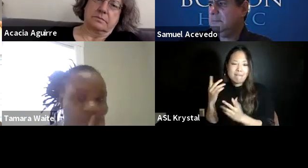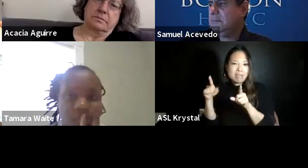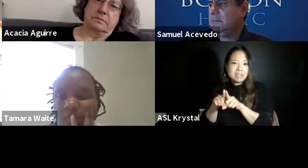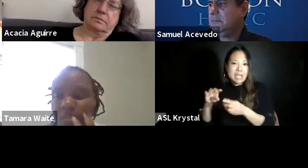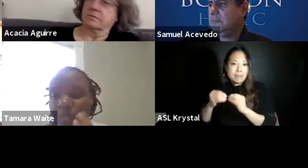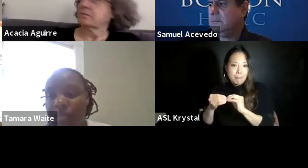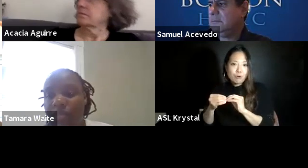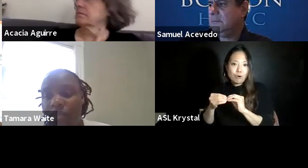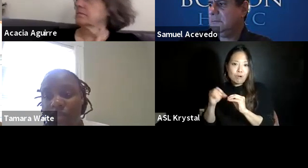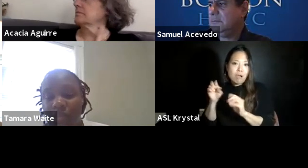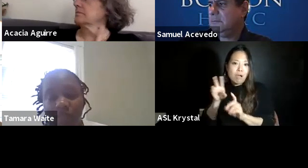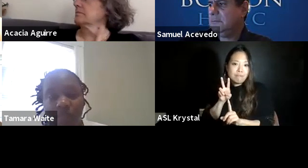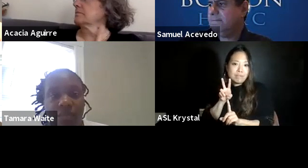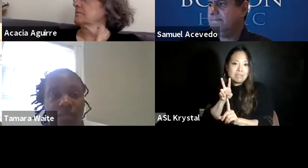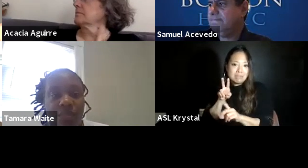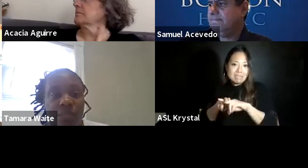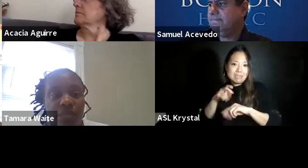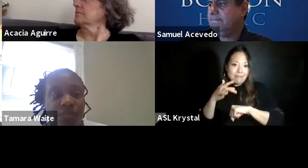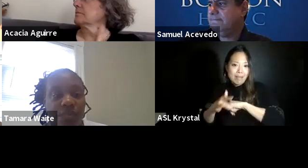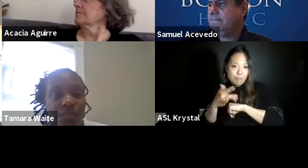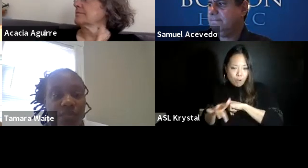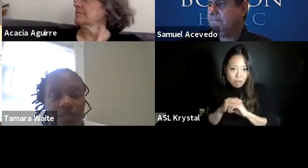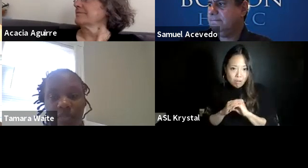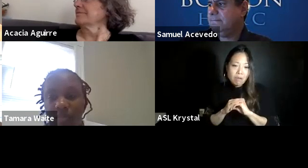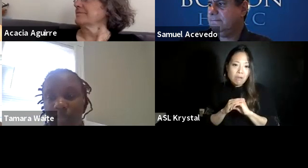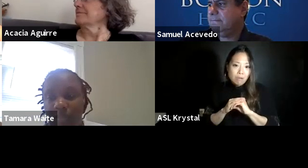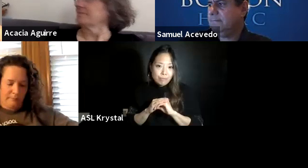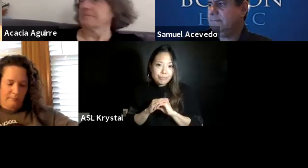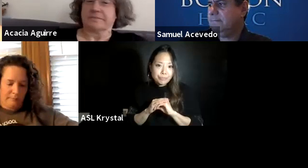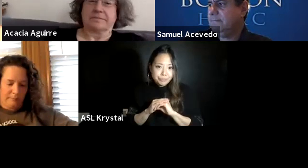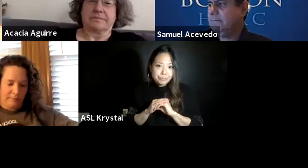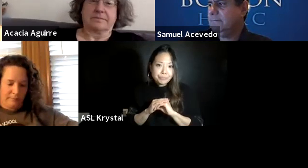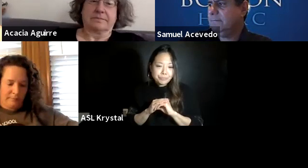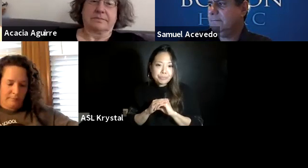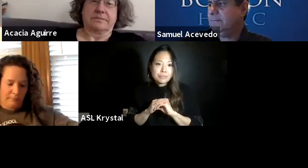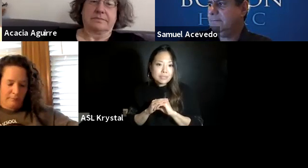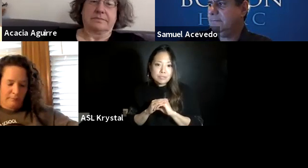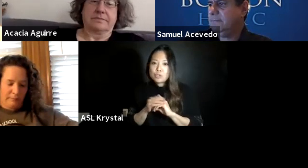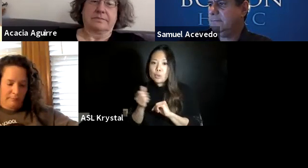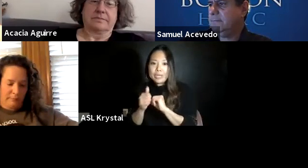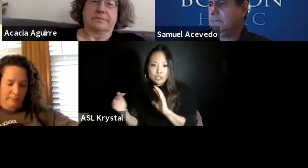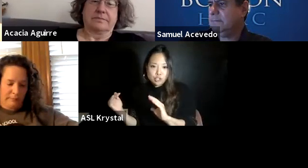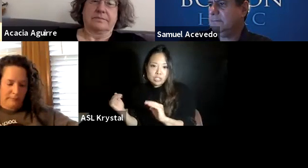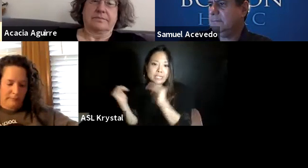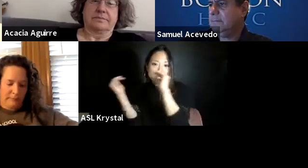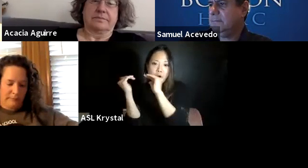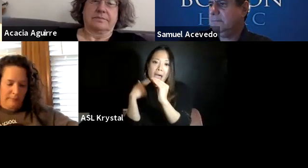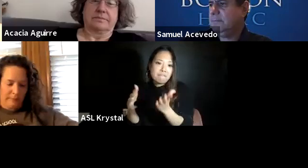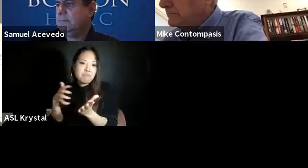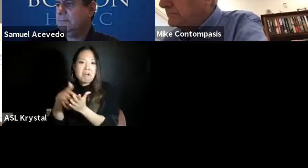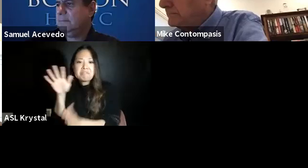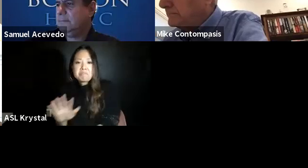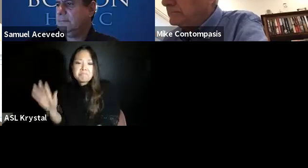So each tier had the same number of seats and same roughly available. What you're suggesting is that tiers